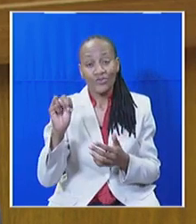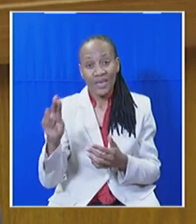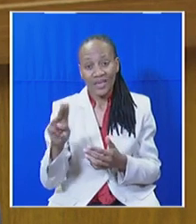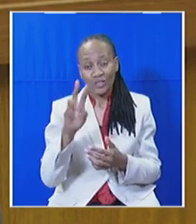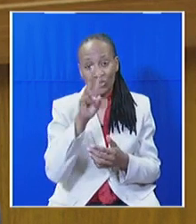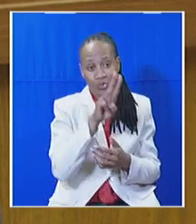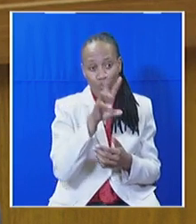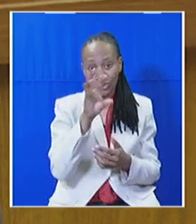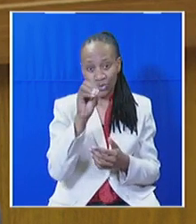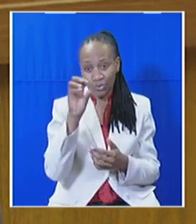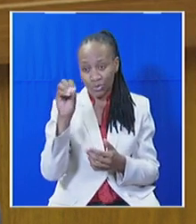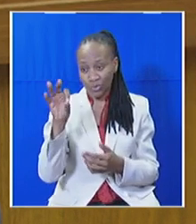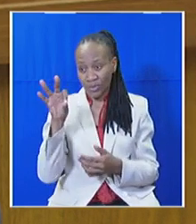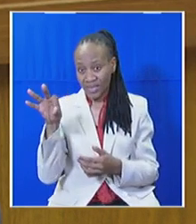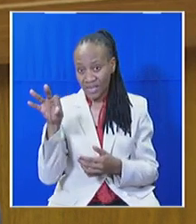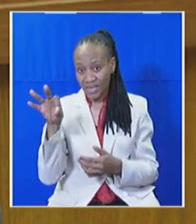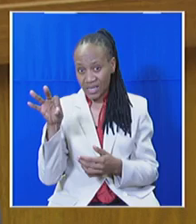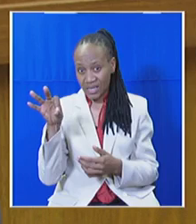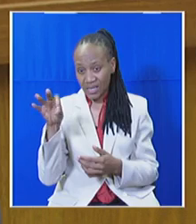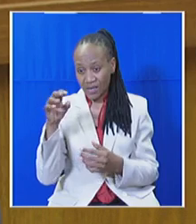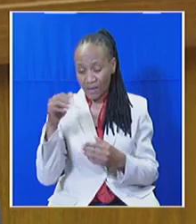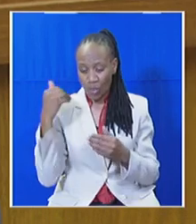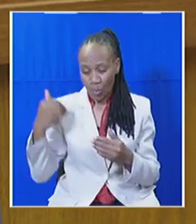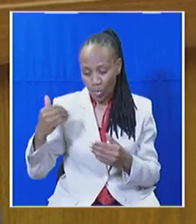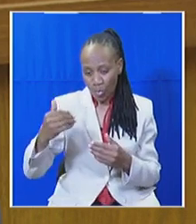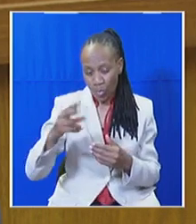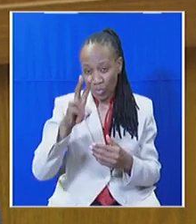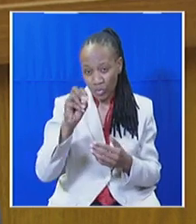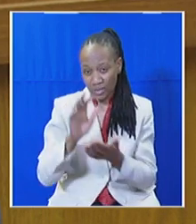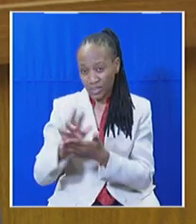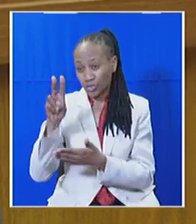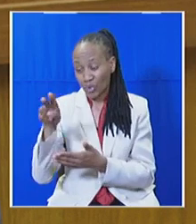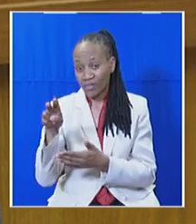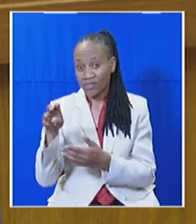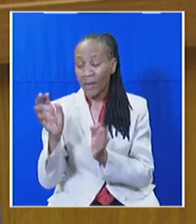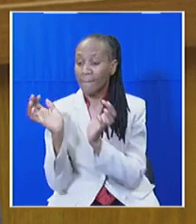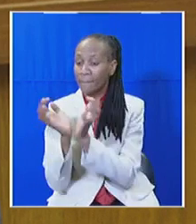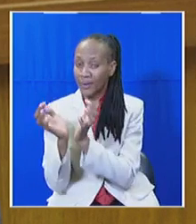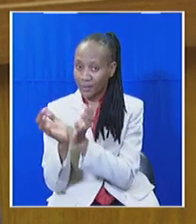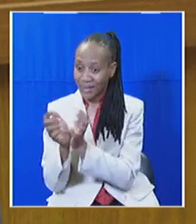2033 of 2012, where the UN Security Council